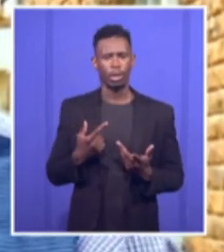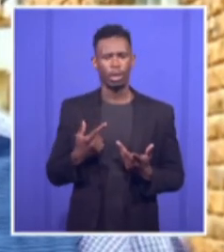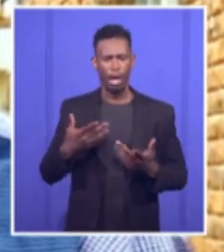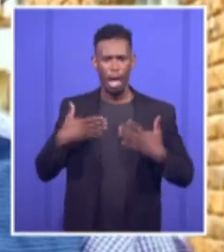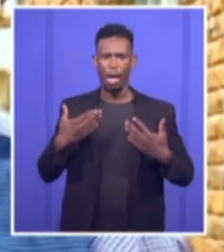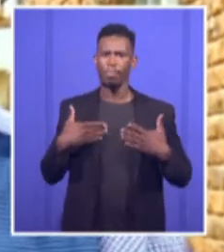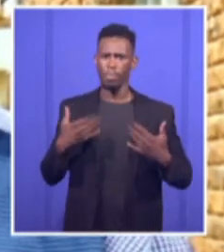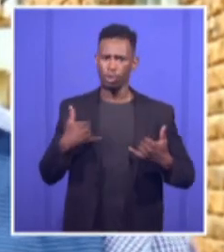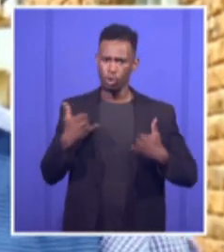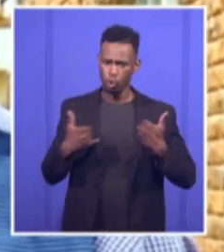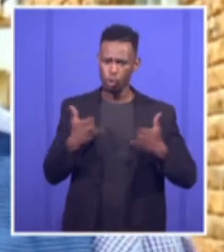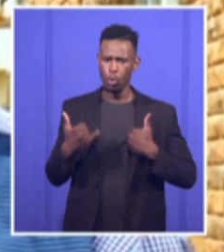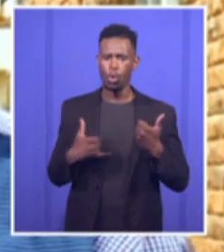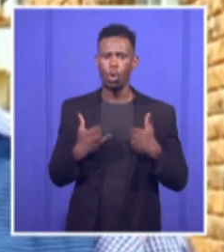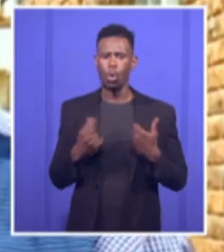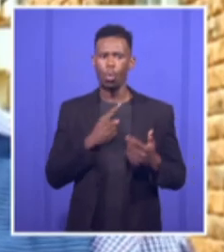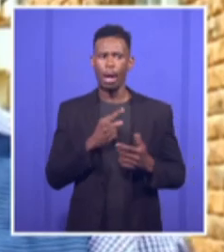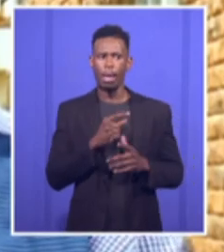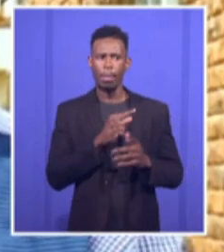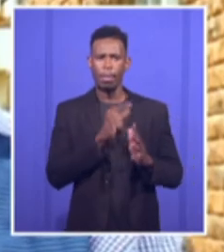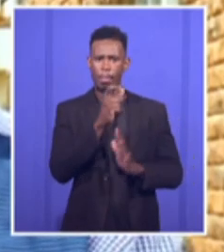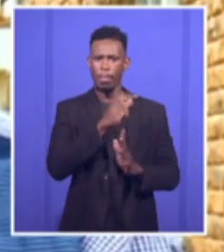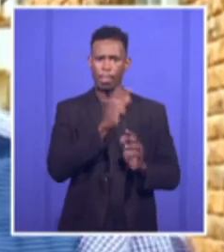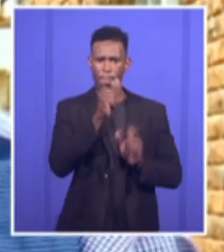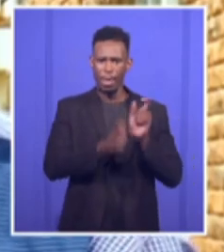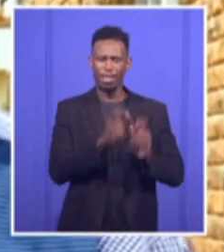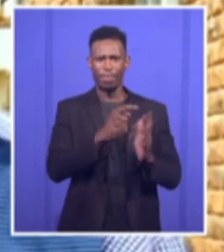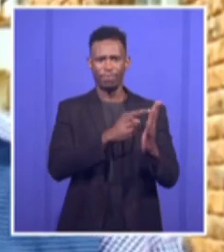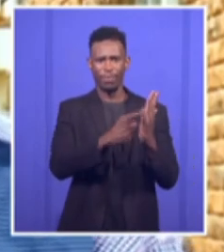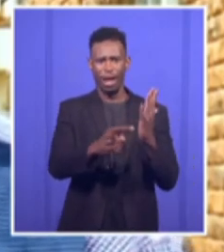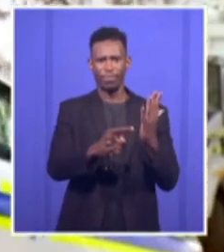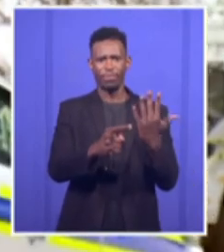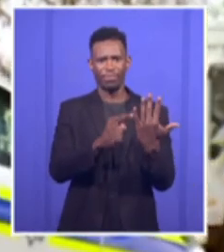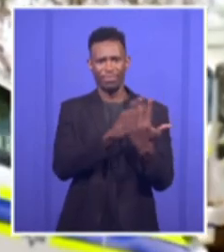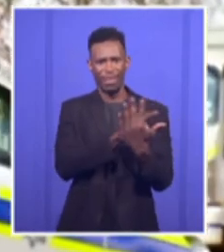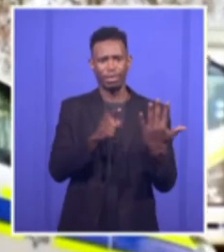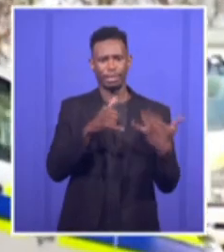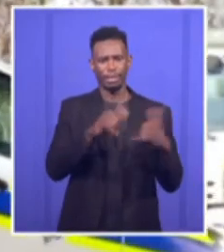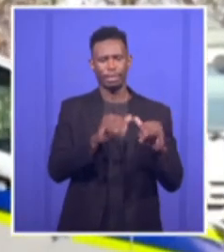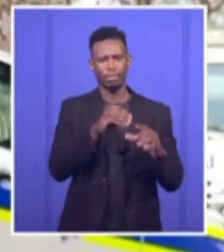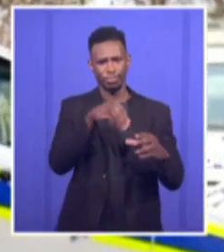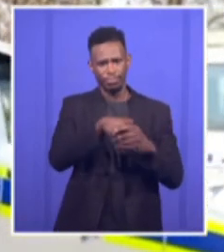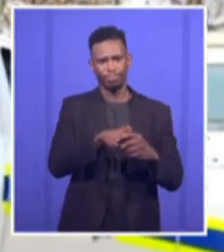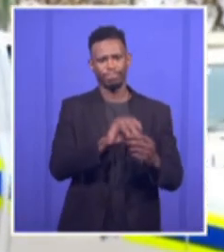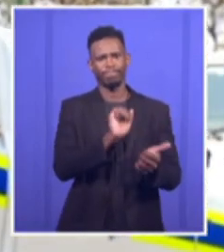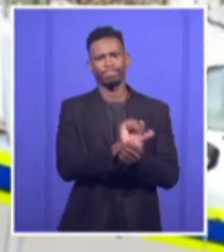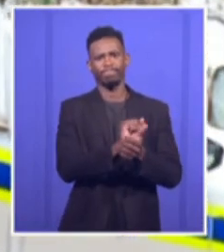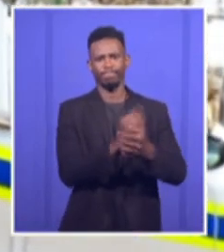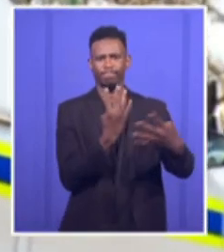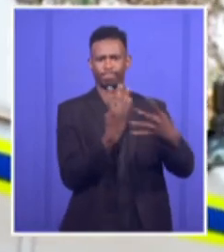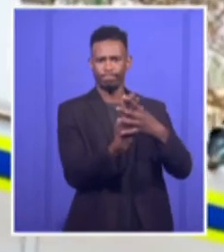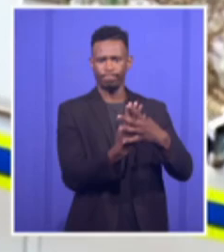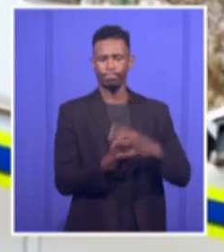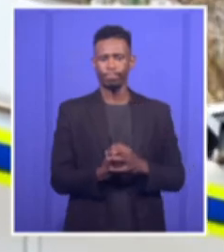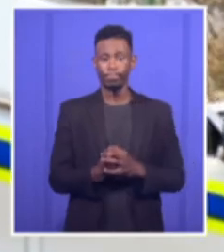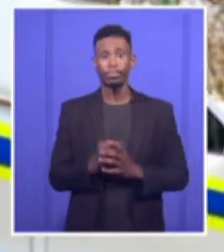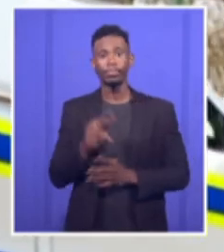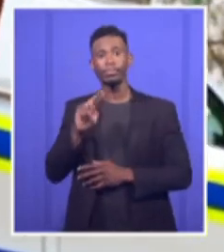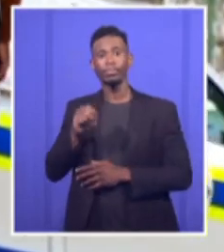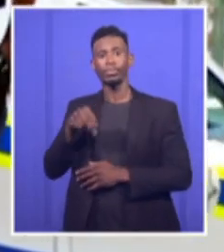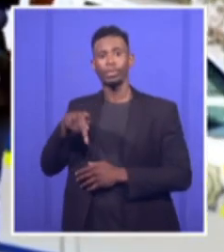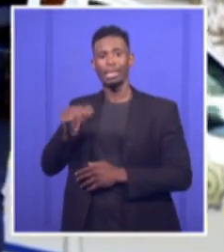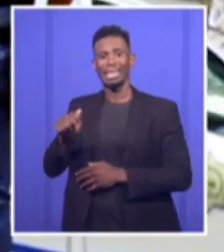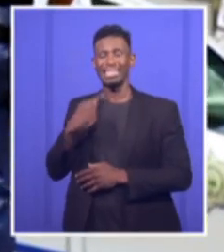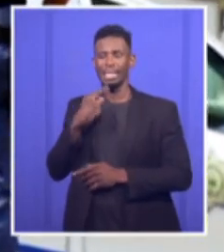We are overjoyed over on this, and thank them. We thank to everybody who's supporting us again. The NPA maintains Baloyi must remain in